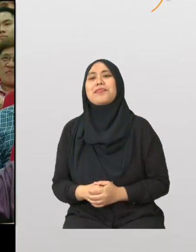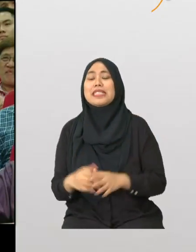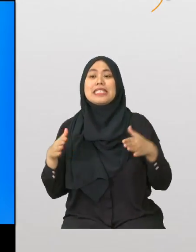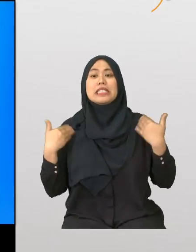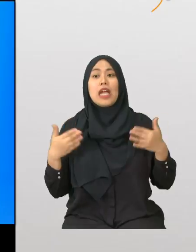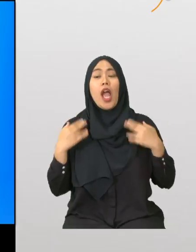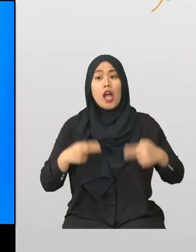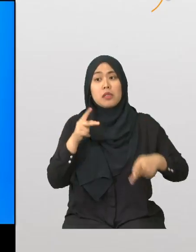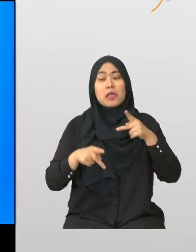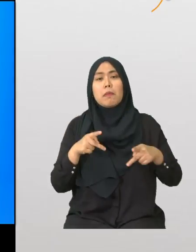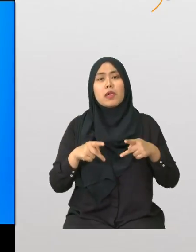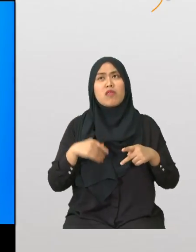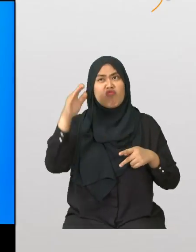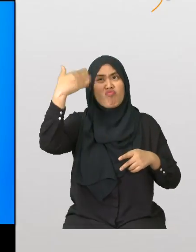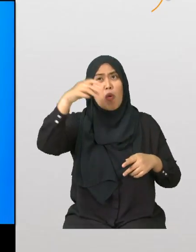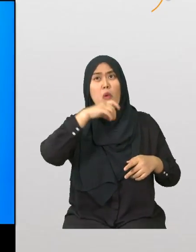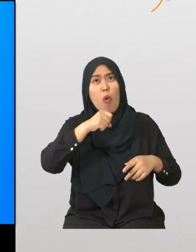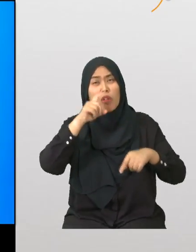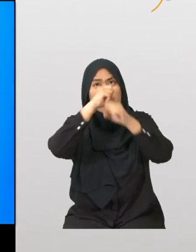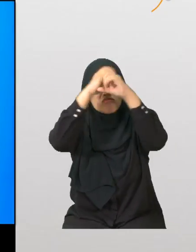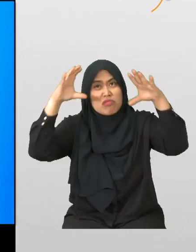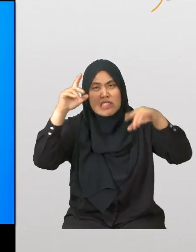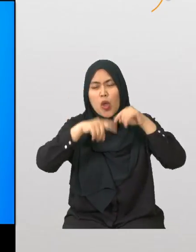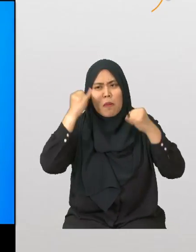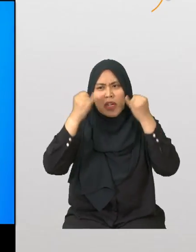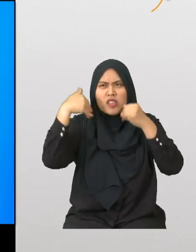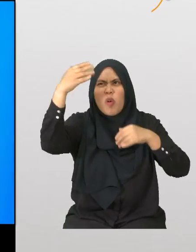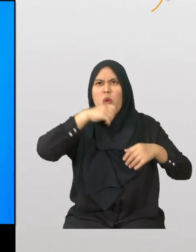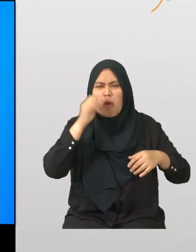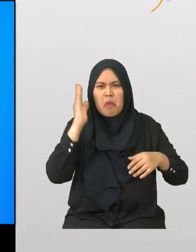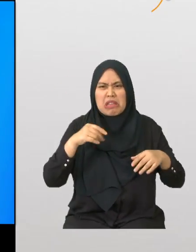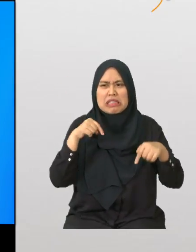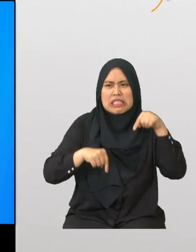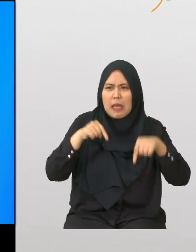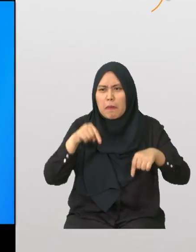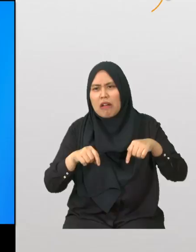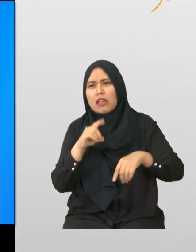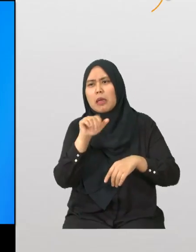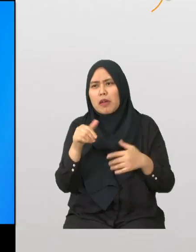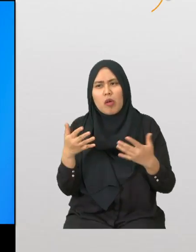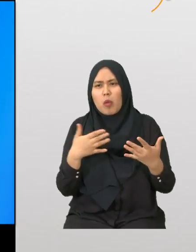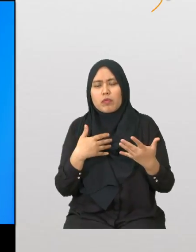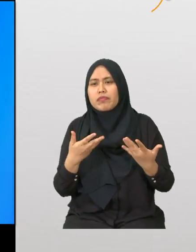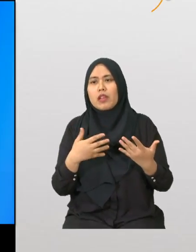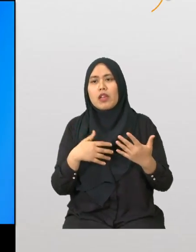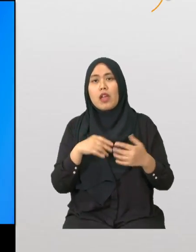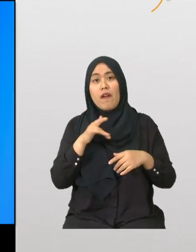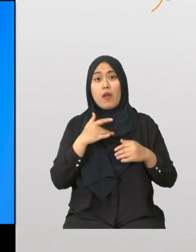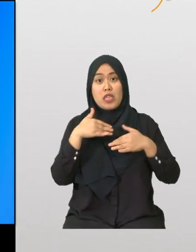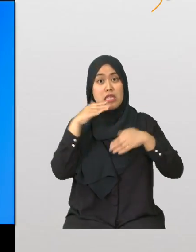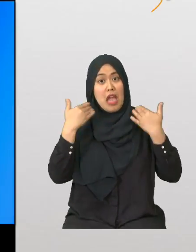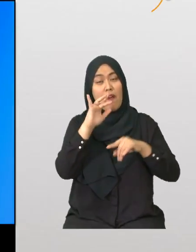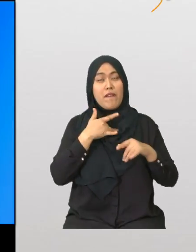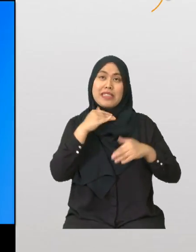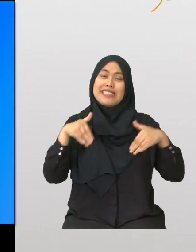can't imagine themselves being old and disabled. When you're young, sometimes it feels like you're going to be young forever.